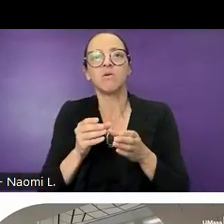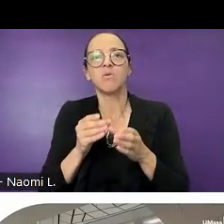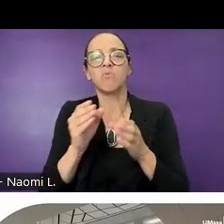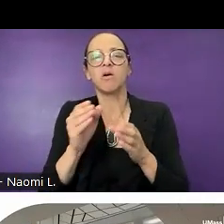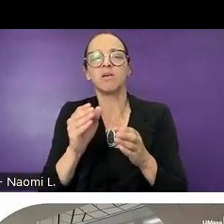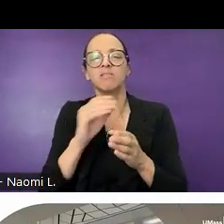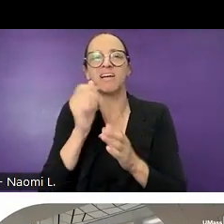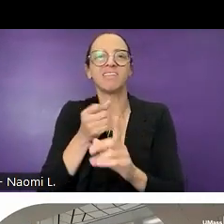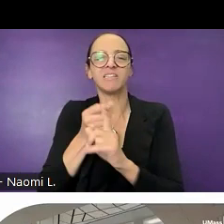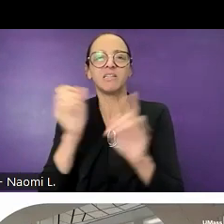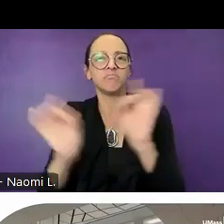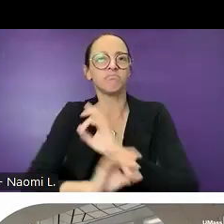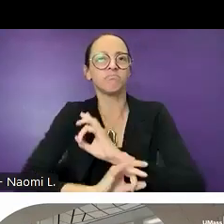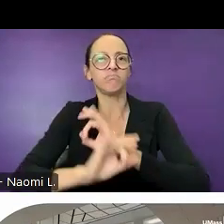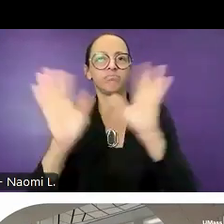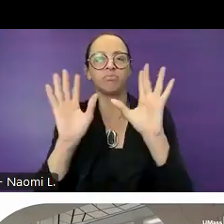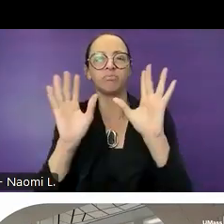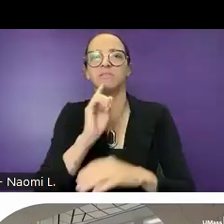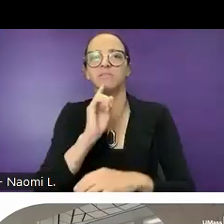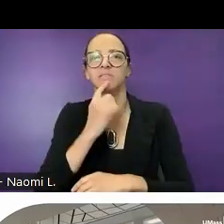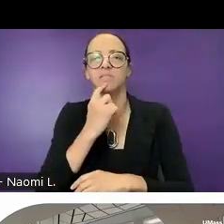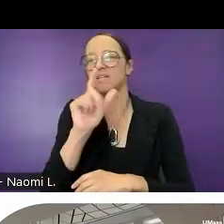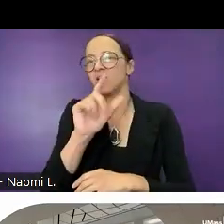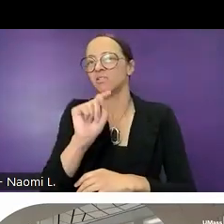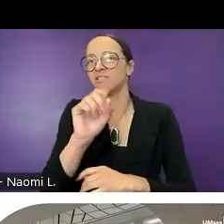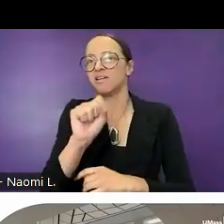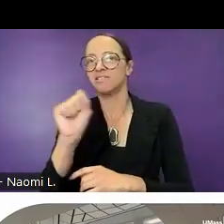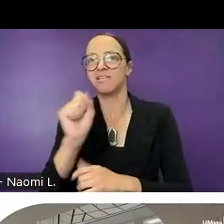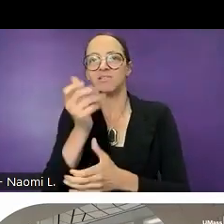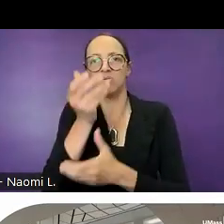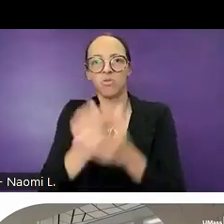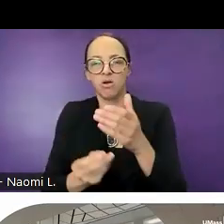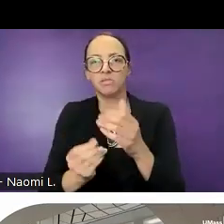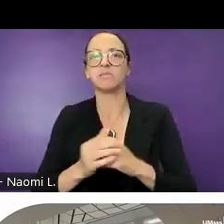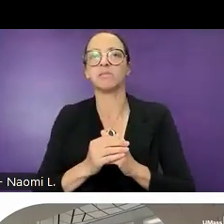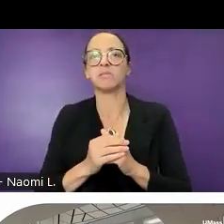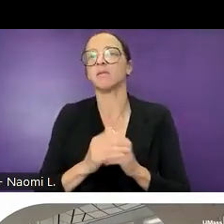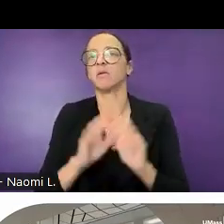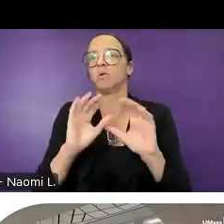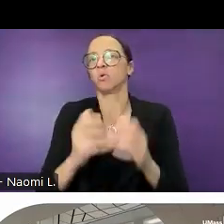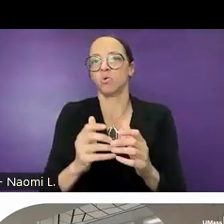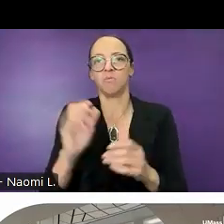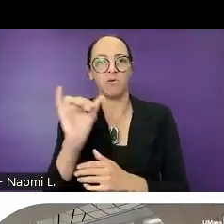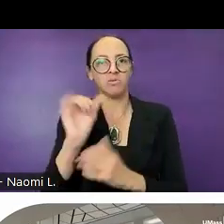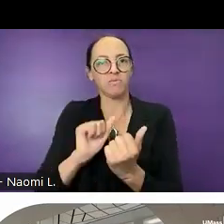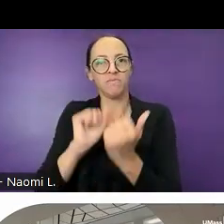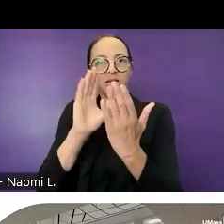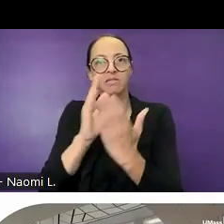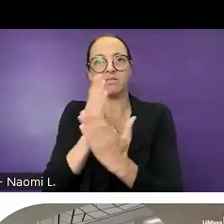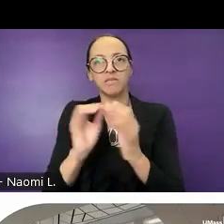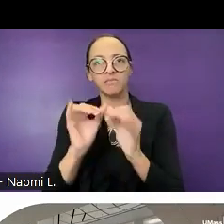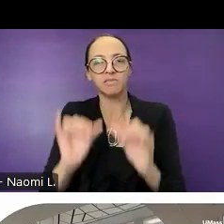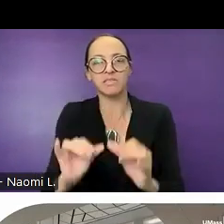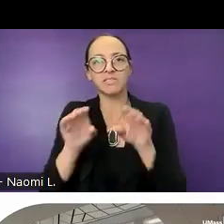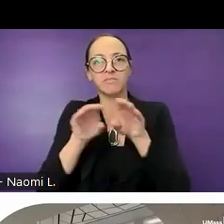next slide, please? The group also faces some system-level challenges. I'll be brief here, but